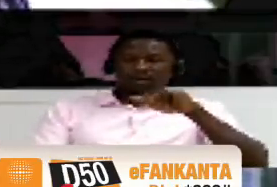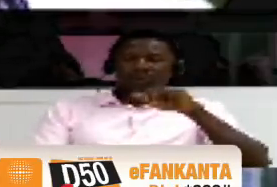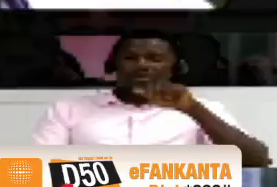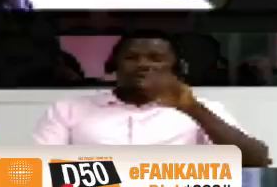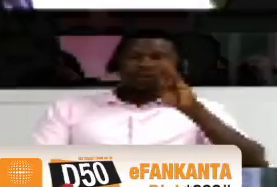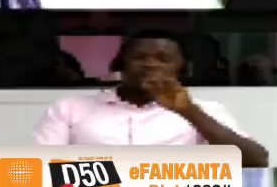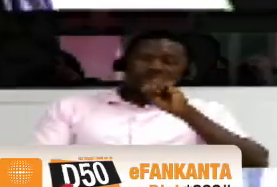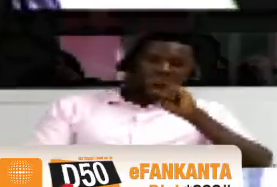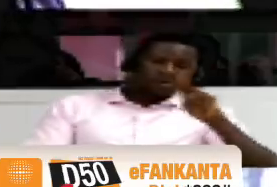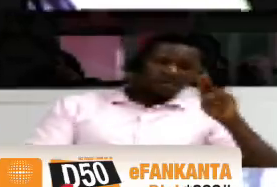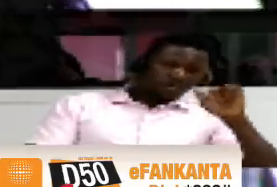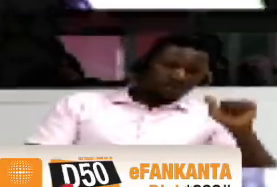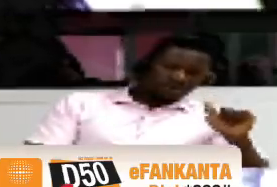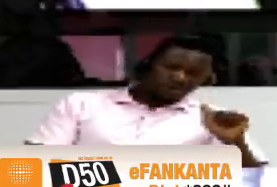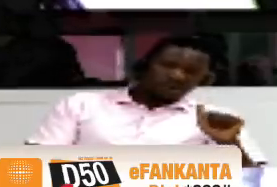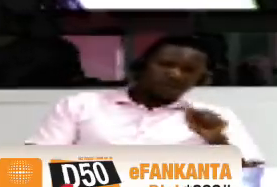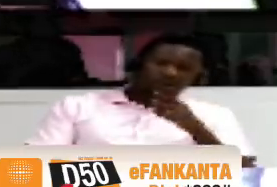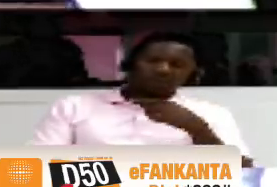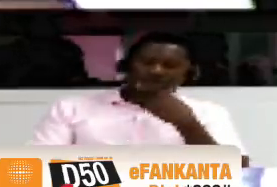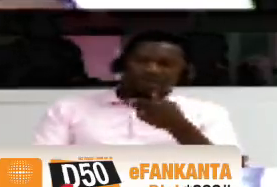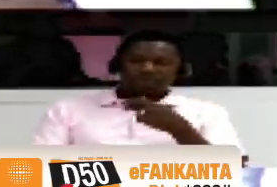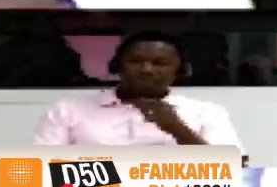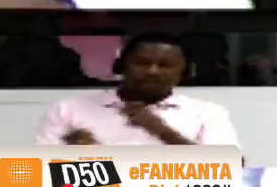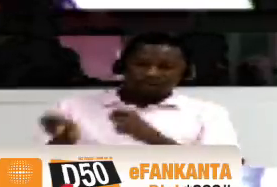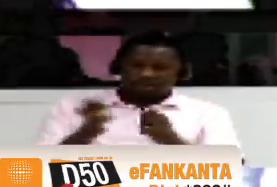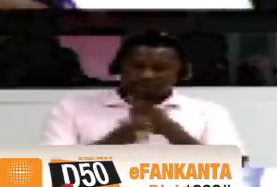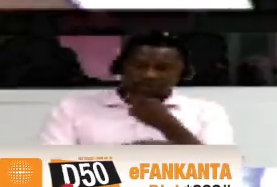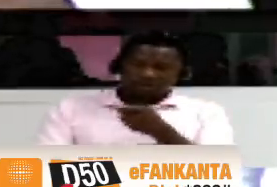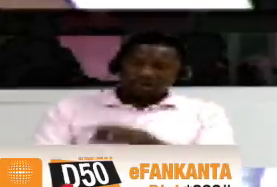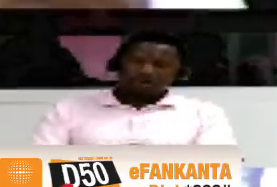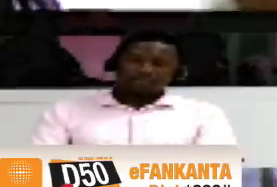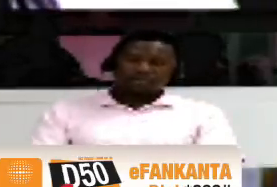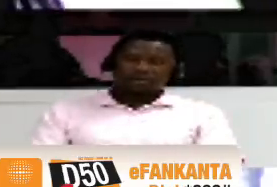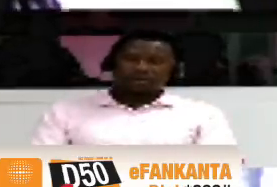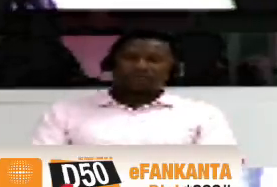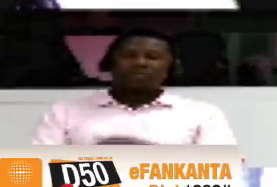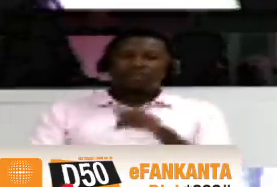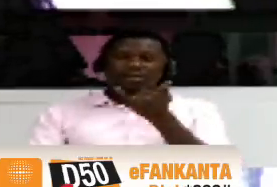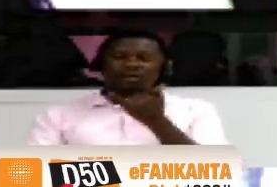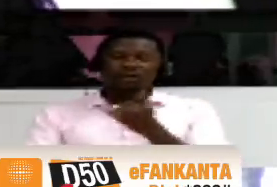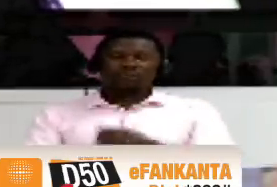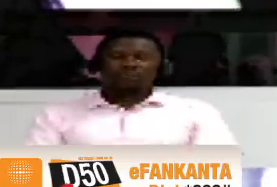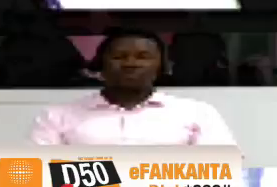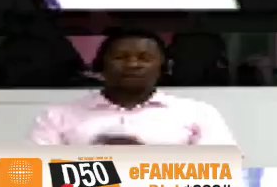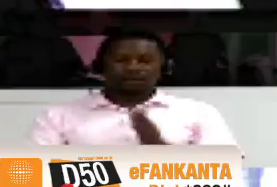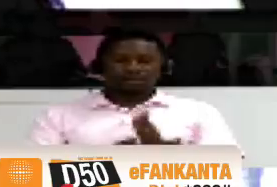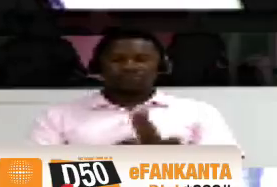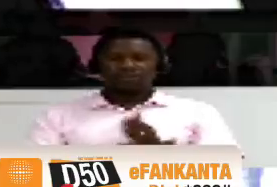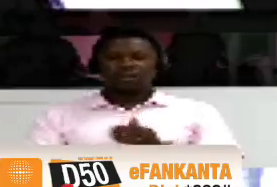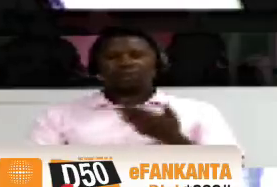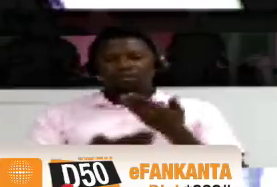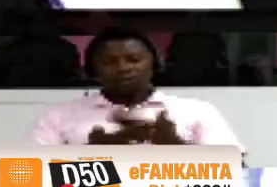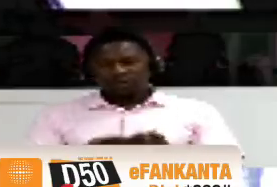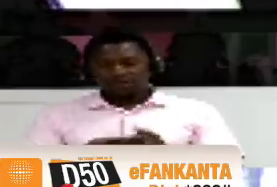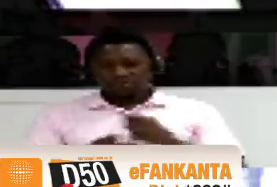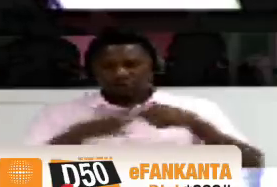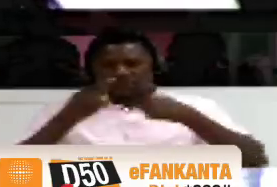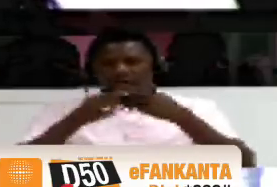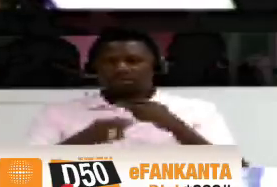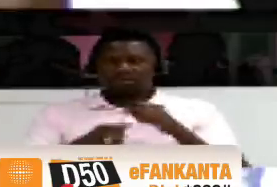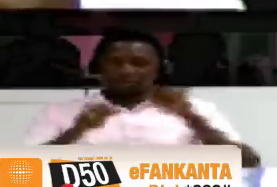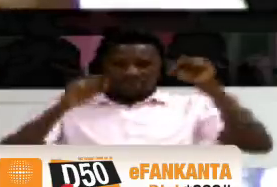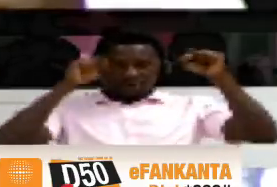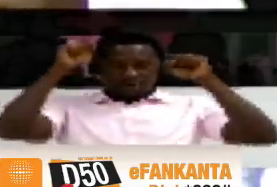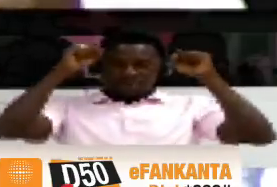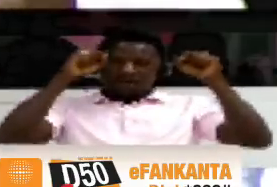allegedly. Exactly. Okay. Please continue with the demonstration. So